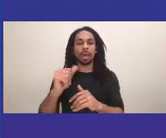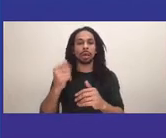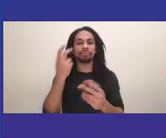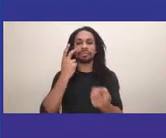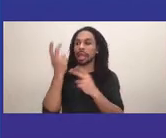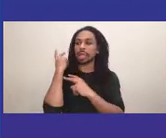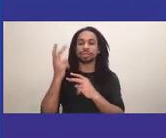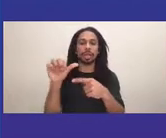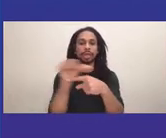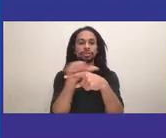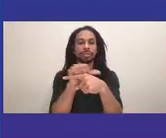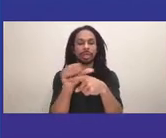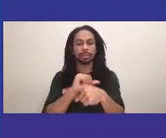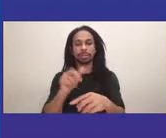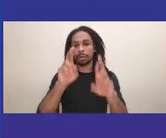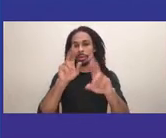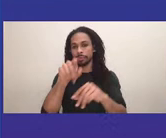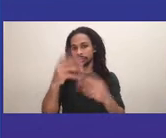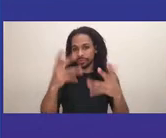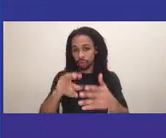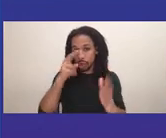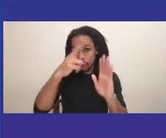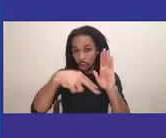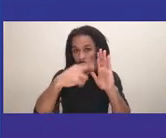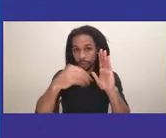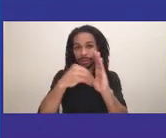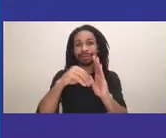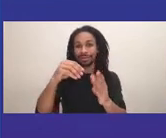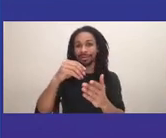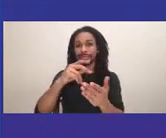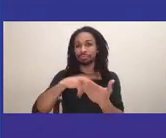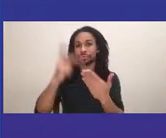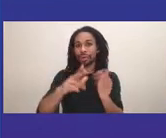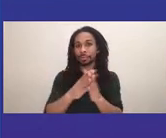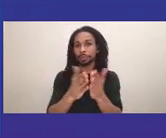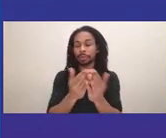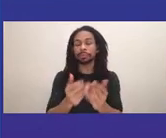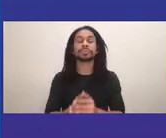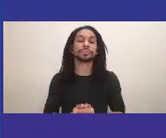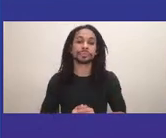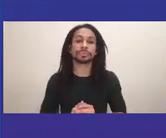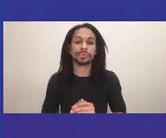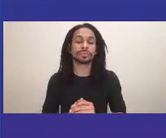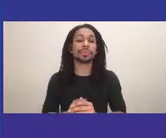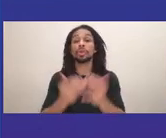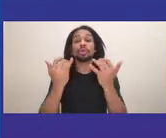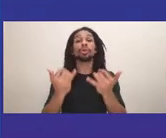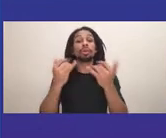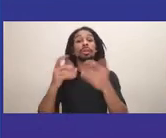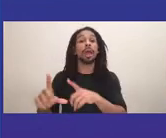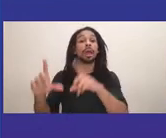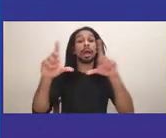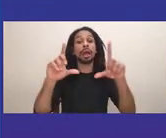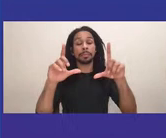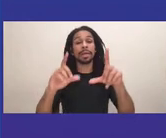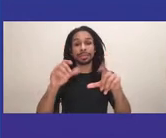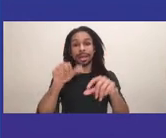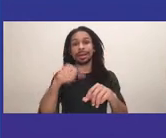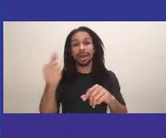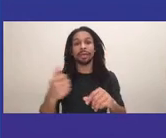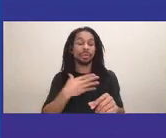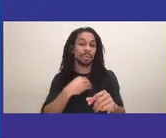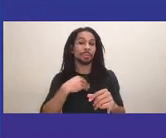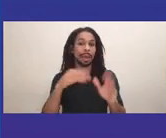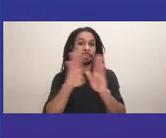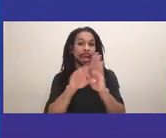already looked at them in the program book. Currently on the screen is another white background slide with